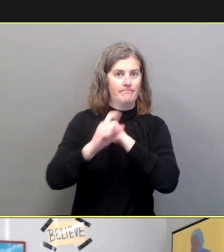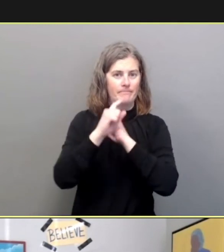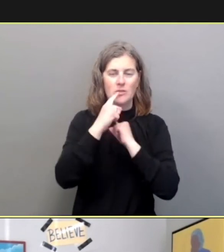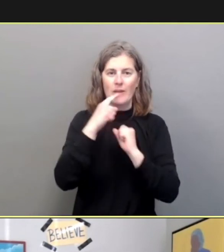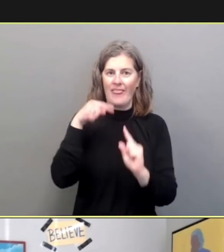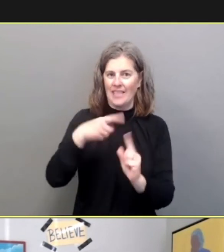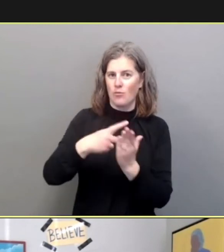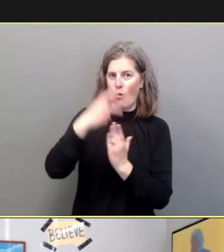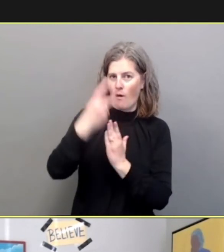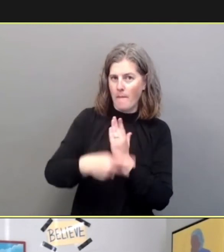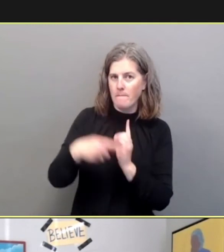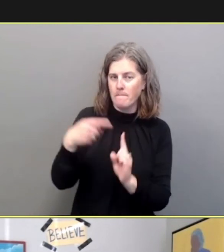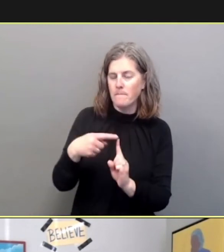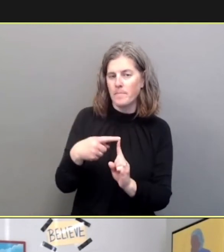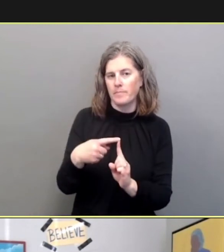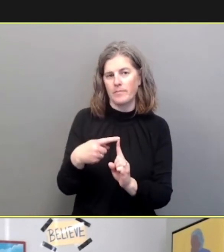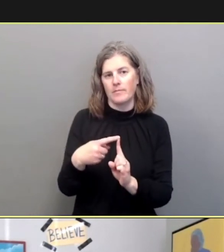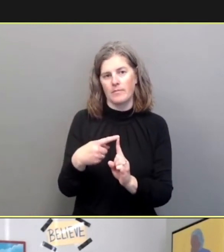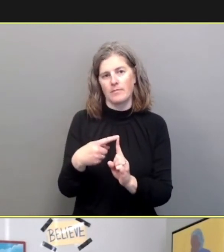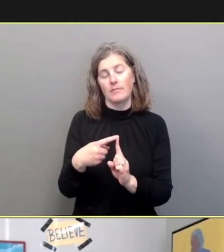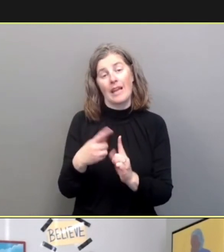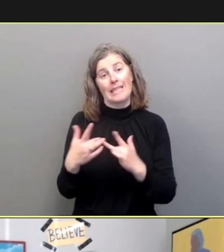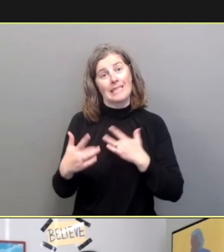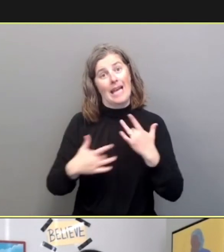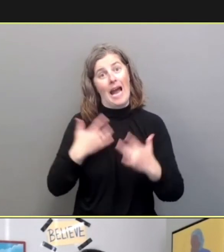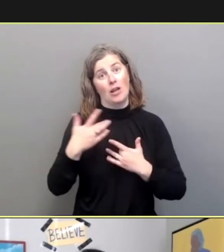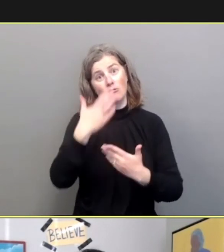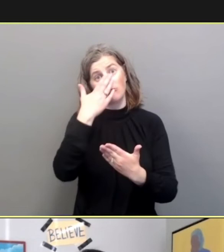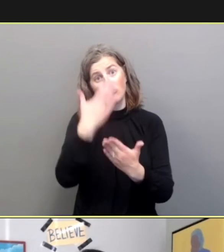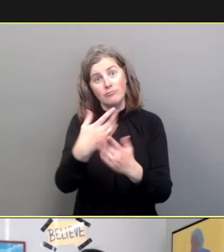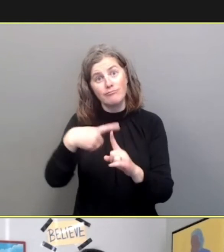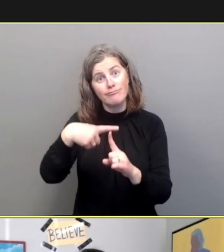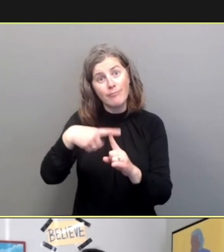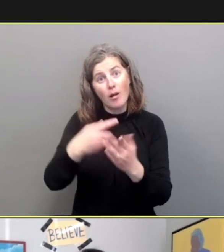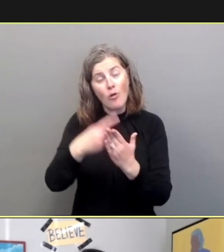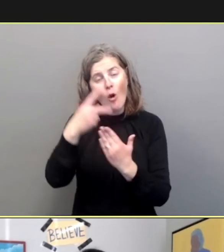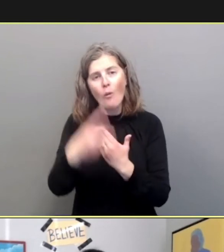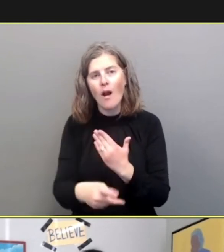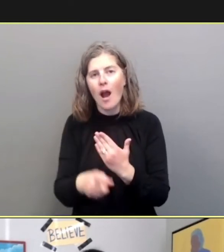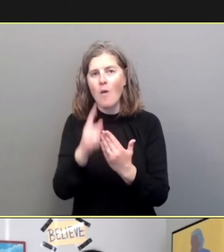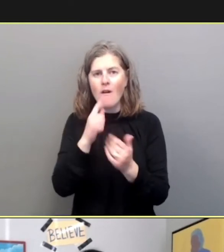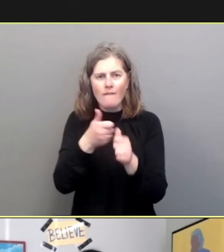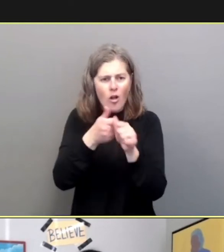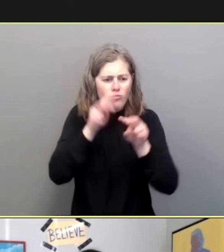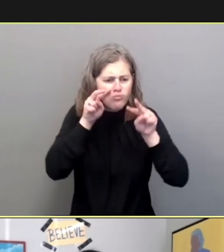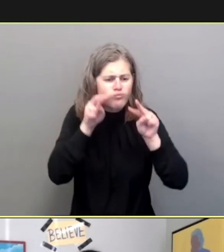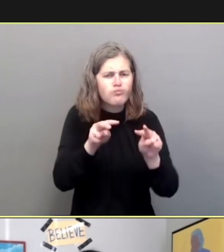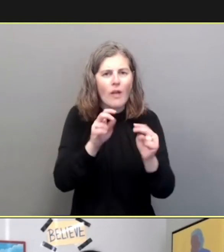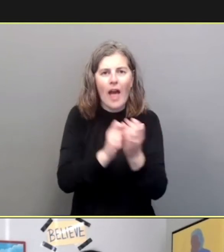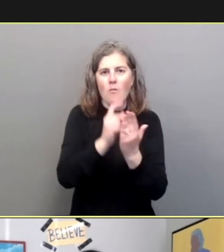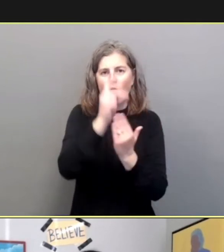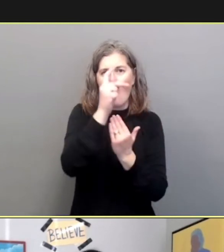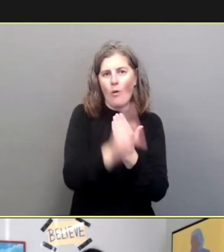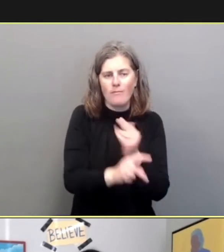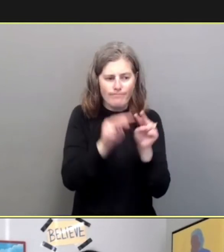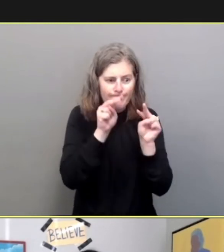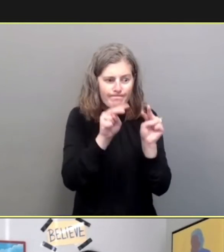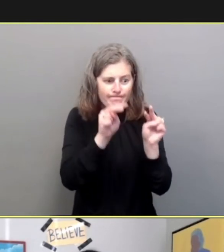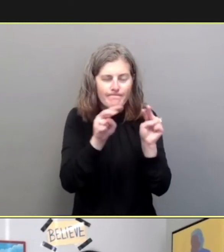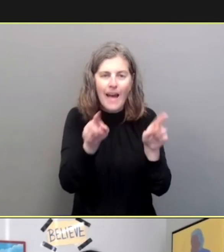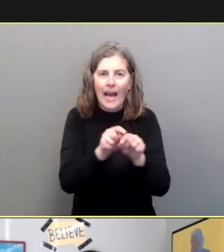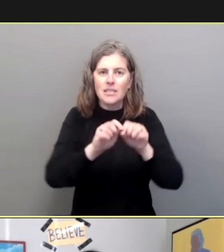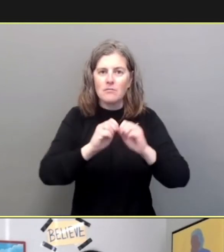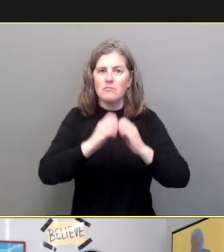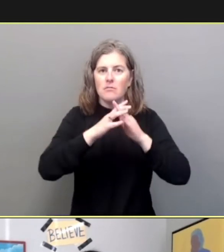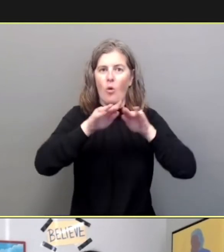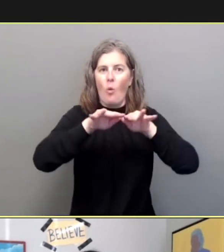this is it's an exciting program, and I'm really going to be following it closely as it rolls